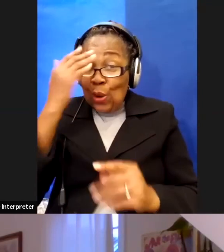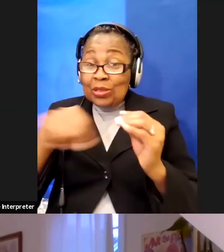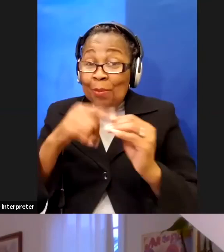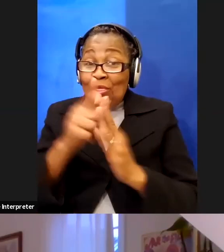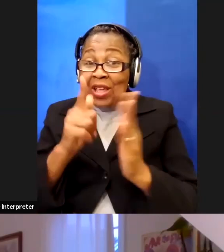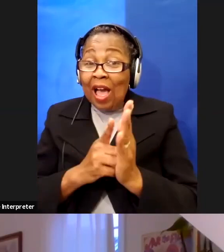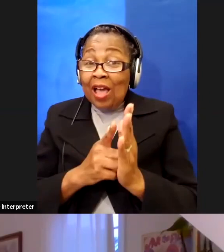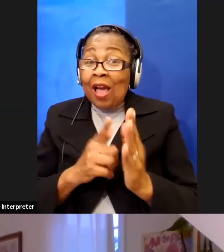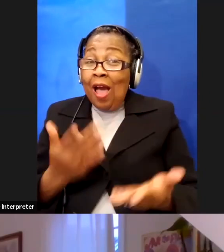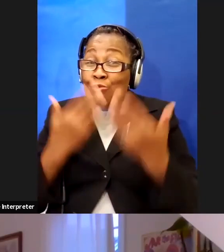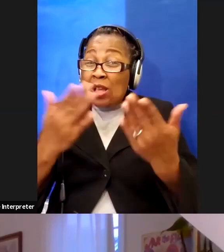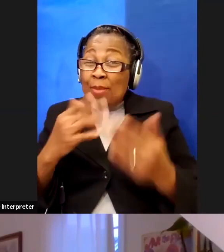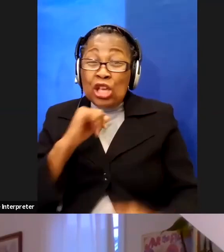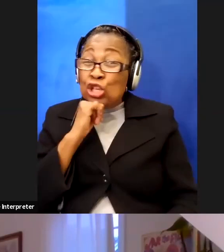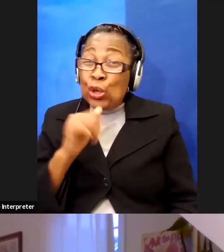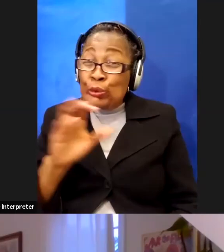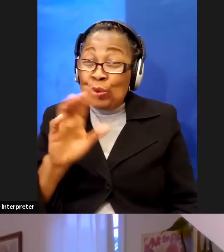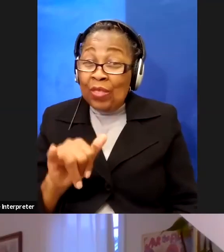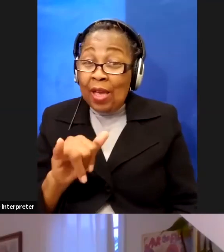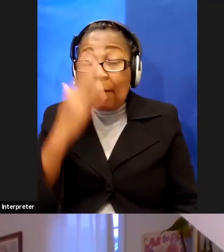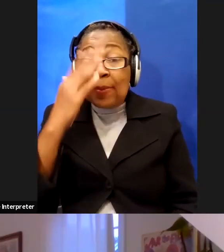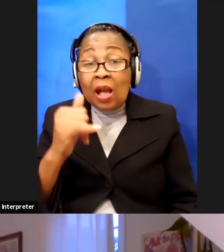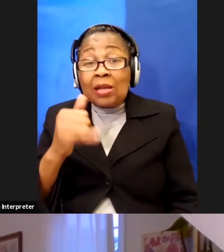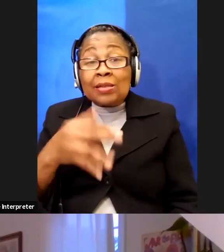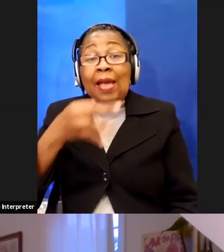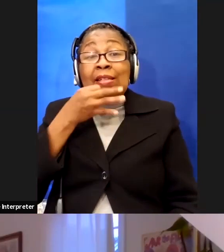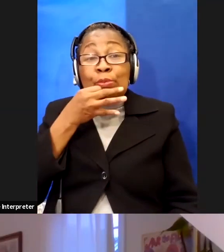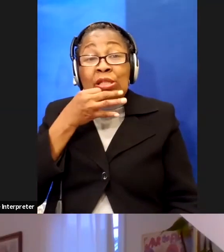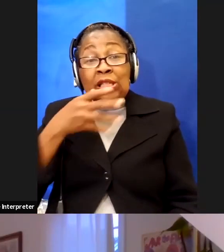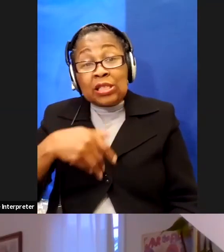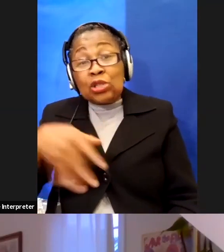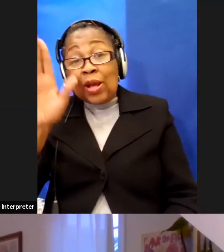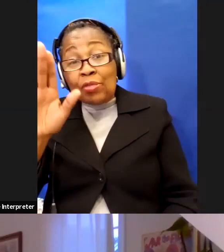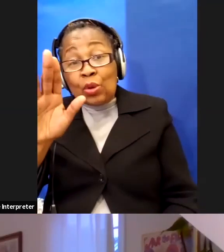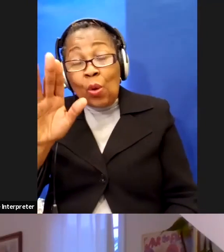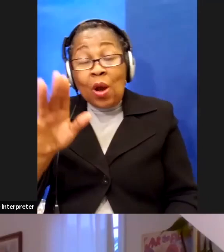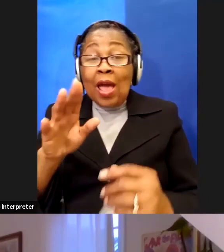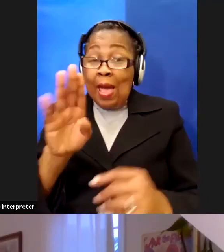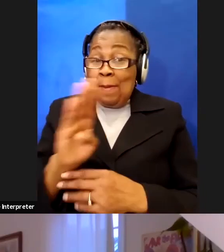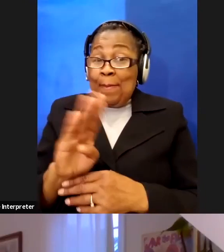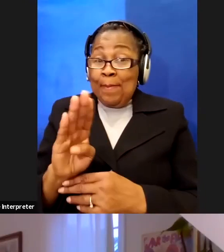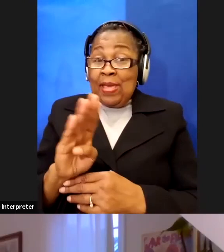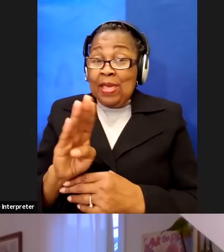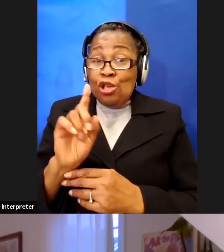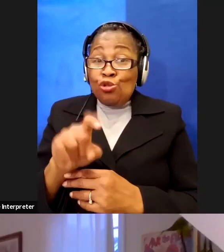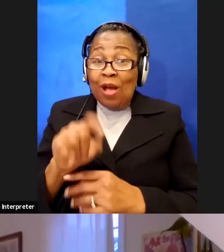do that because you're letting expertise walk out the door, and B, you immediately nominate somebody else to be your ADA 504